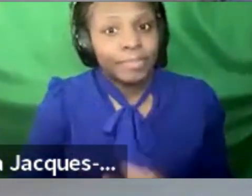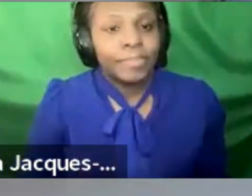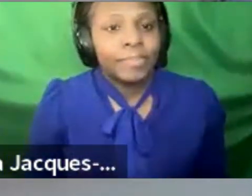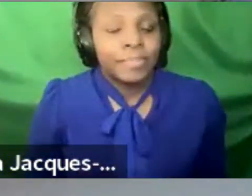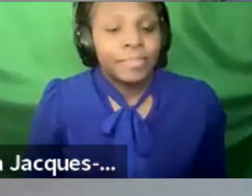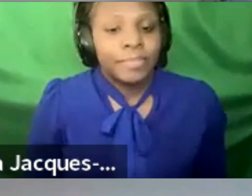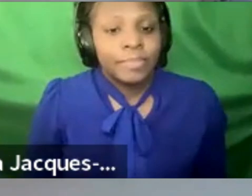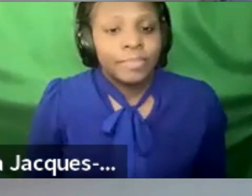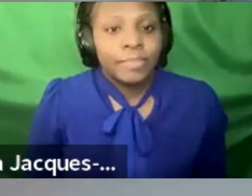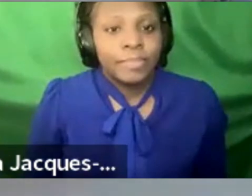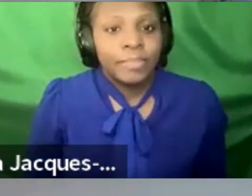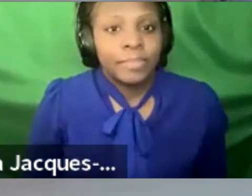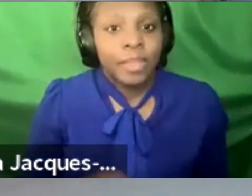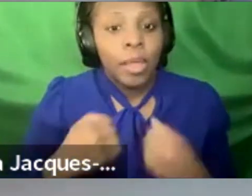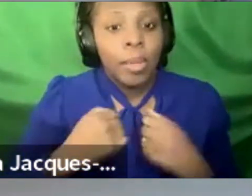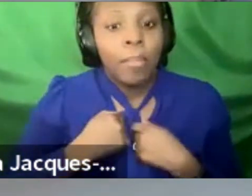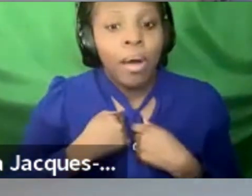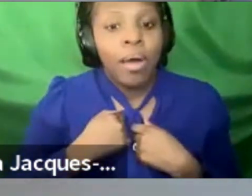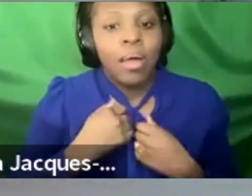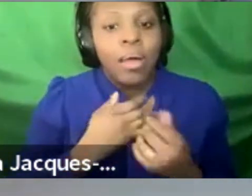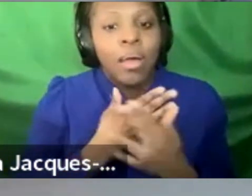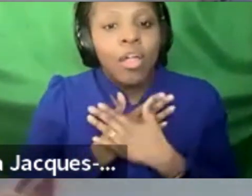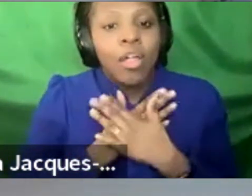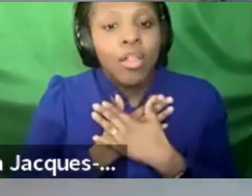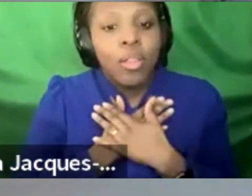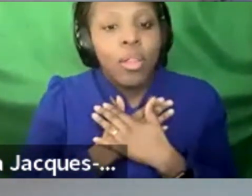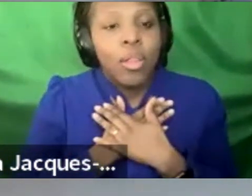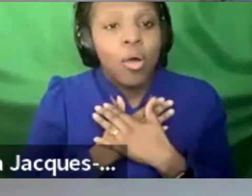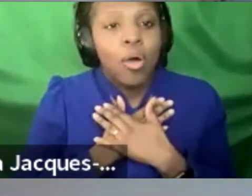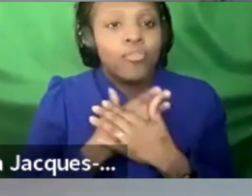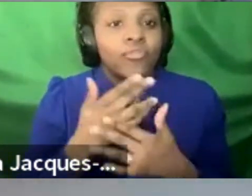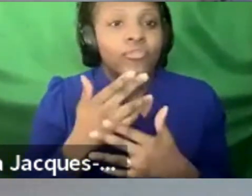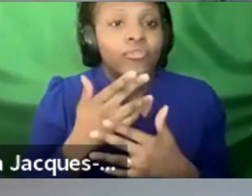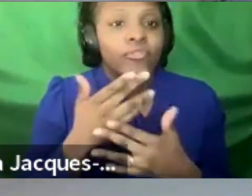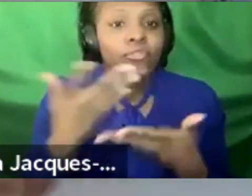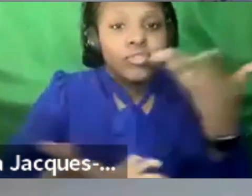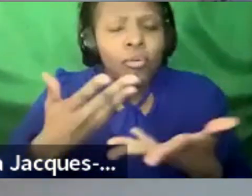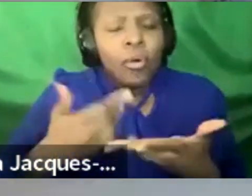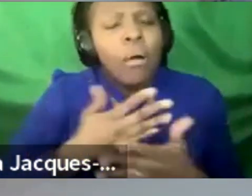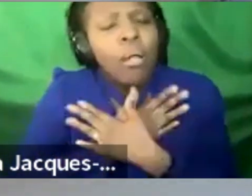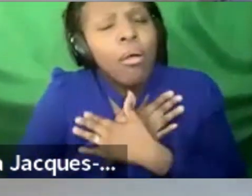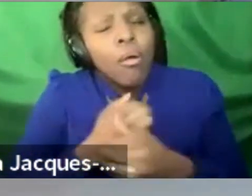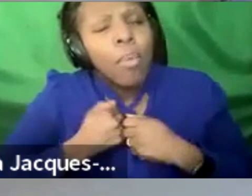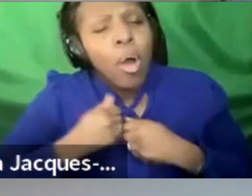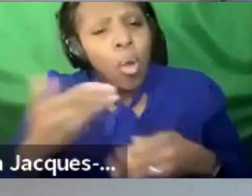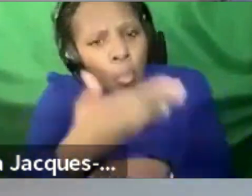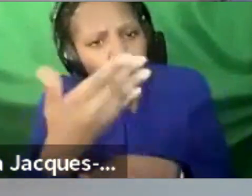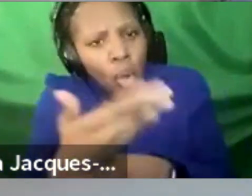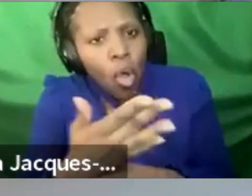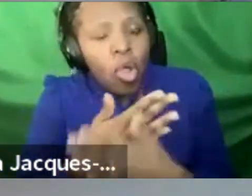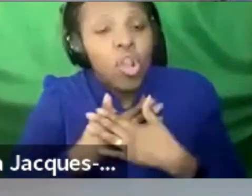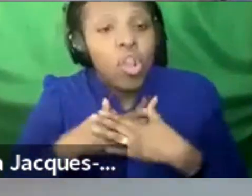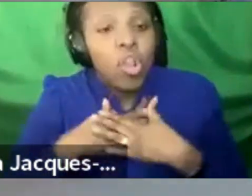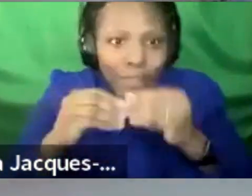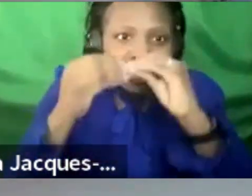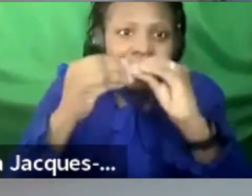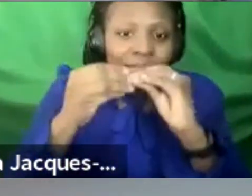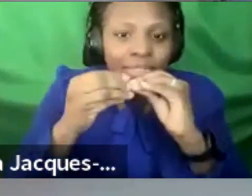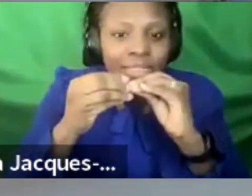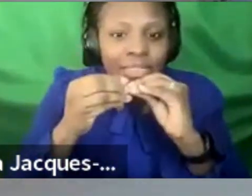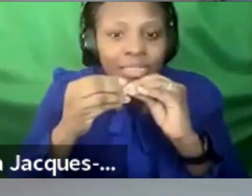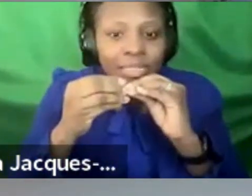you know, this is my love story. I love the work I do. I love the work we do. I love creativity. I